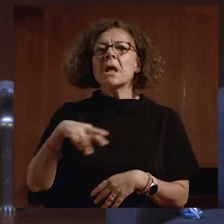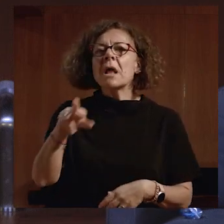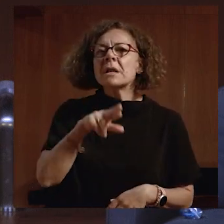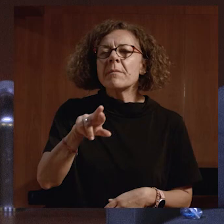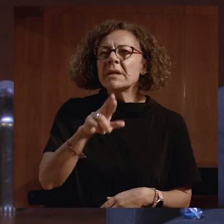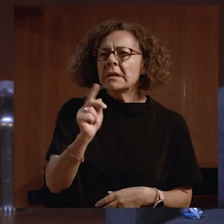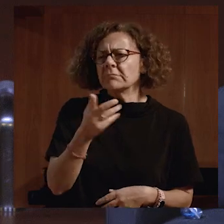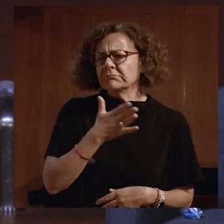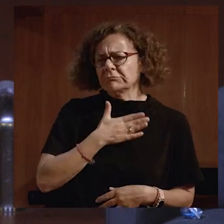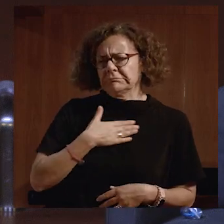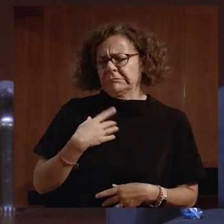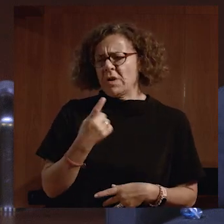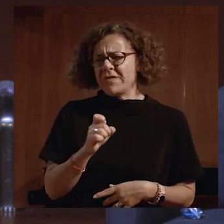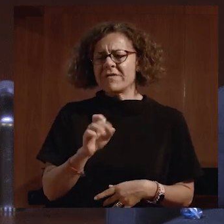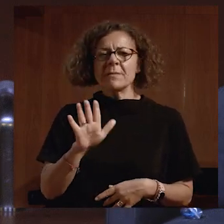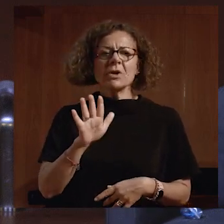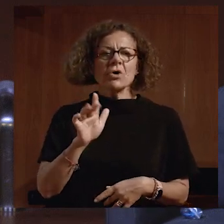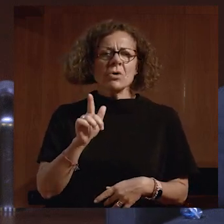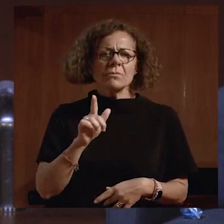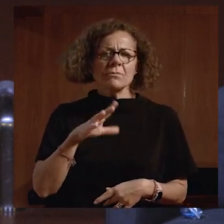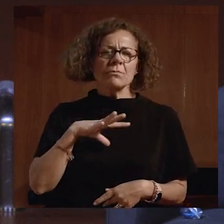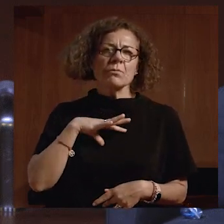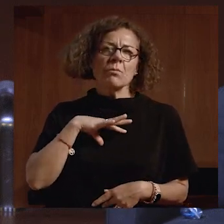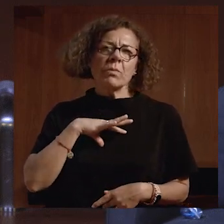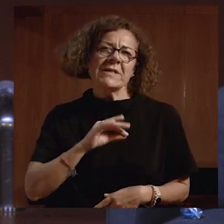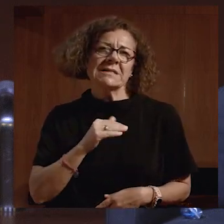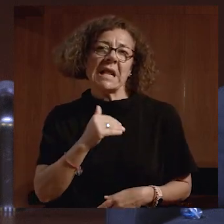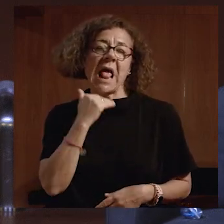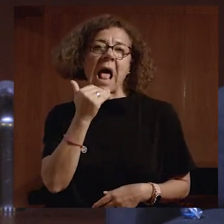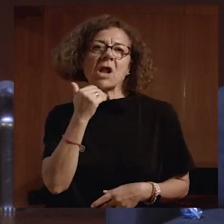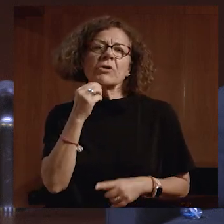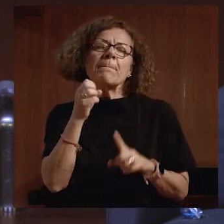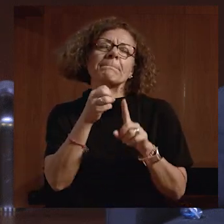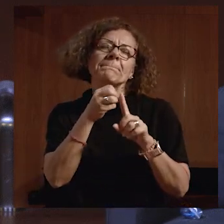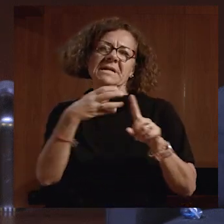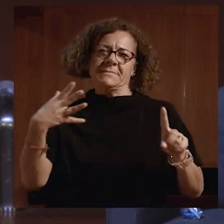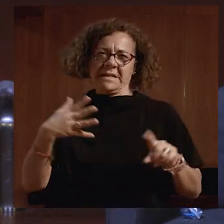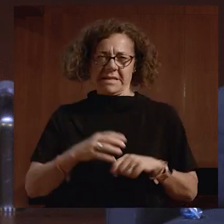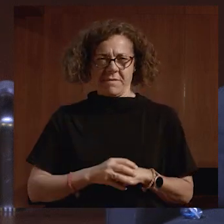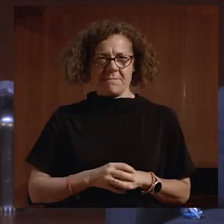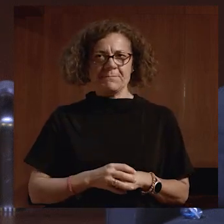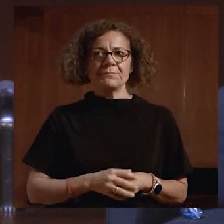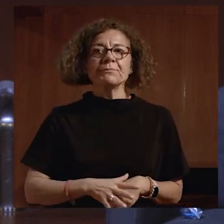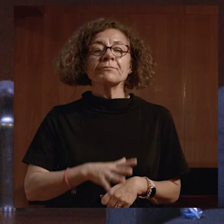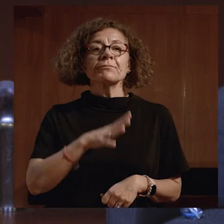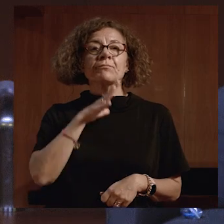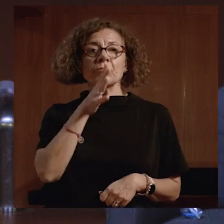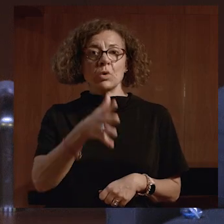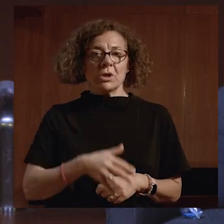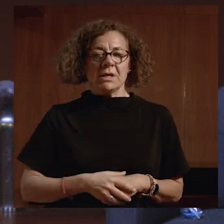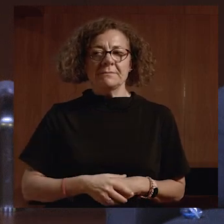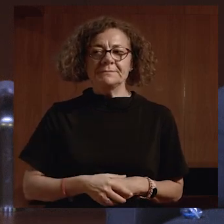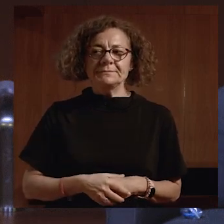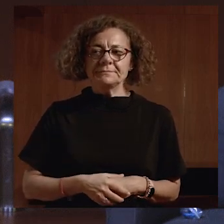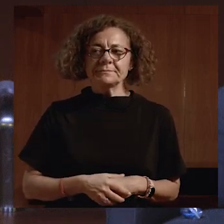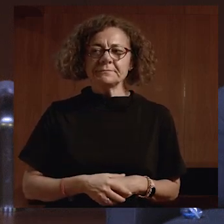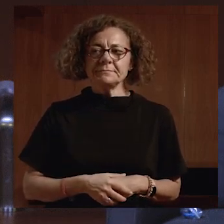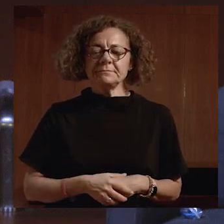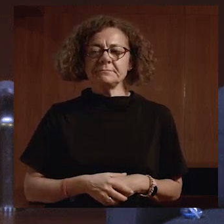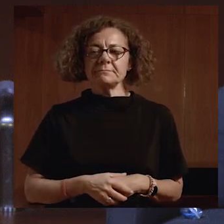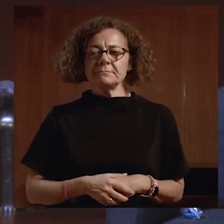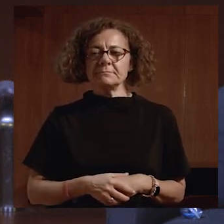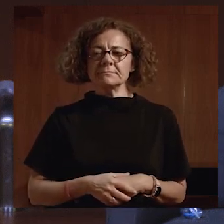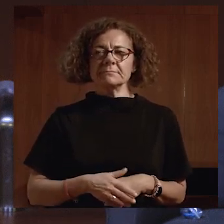perspective of my background will hopefully inform where I'm speaking from and how I'm speaking about things. As you know,